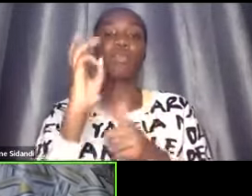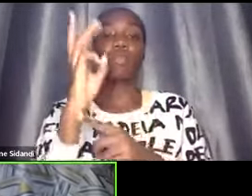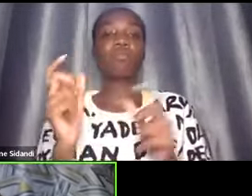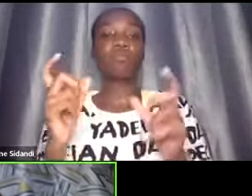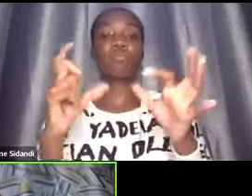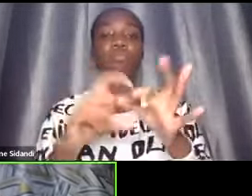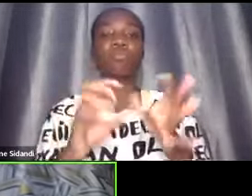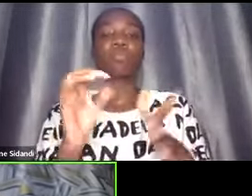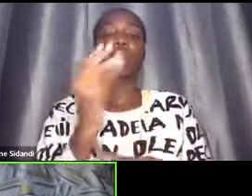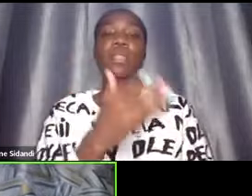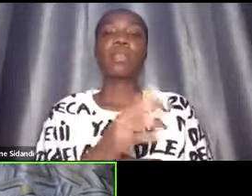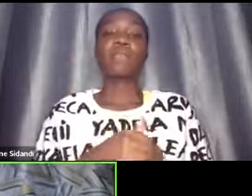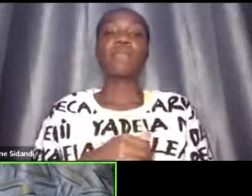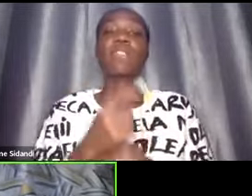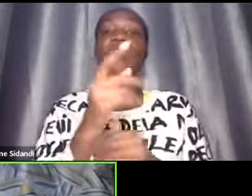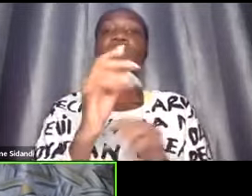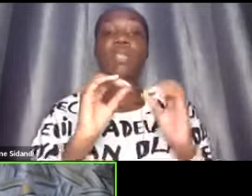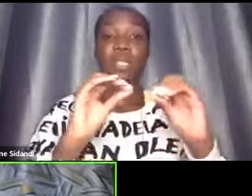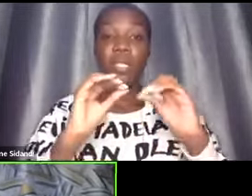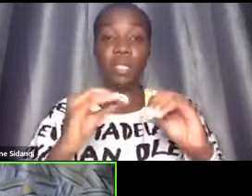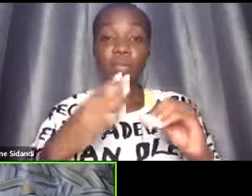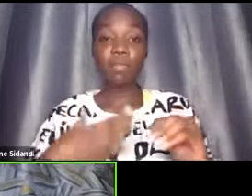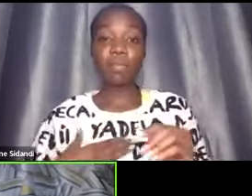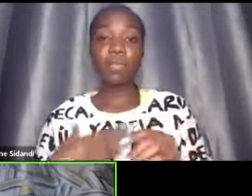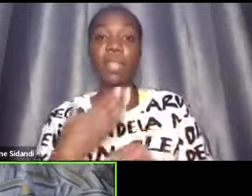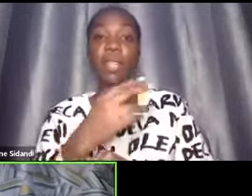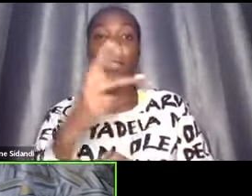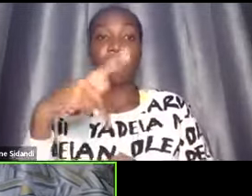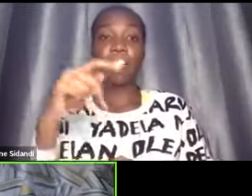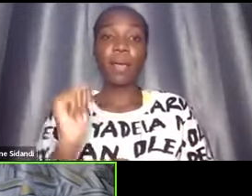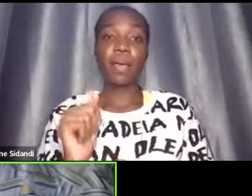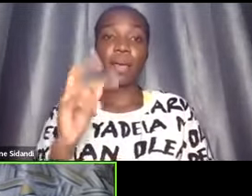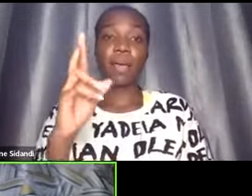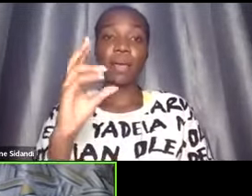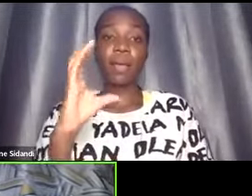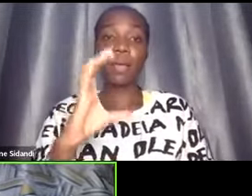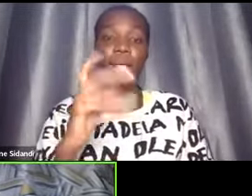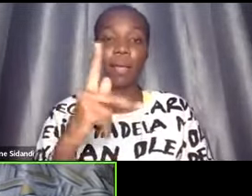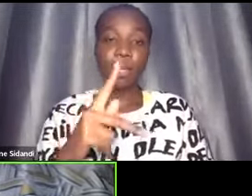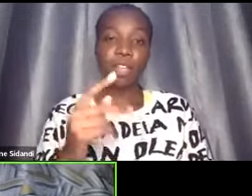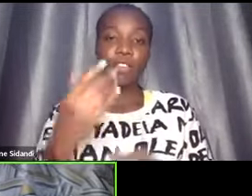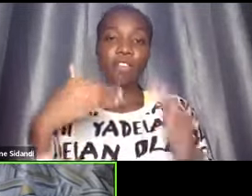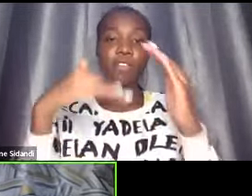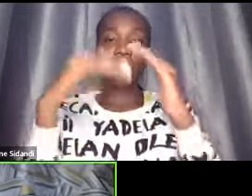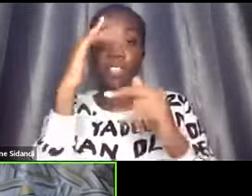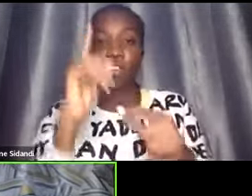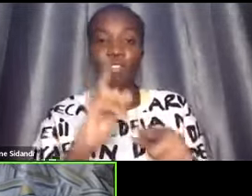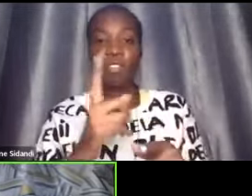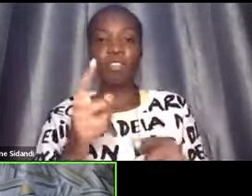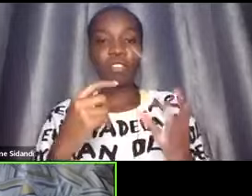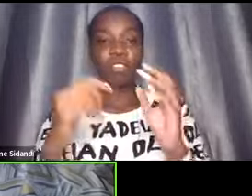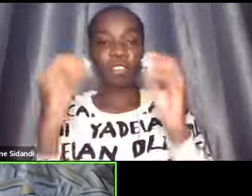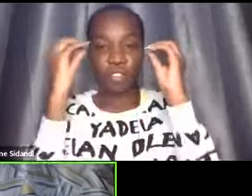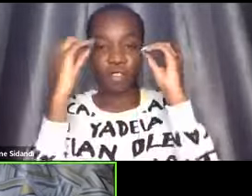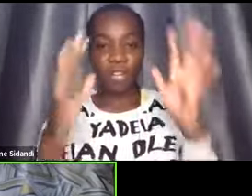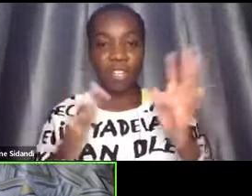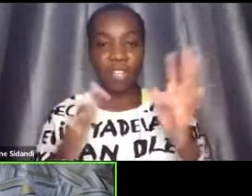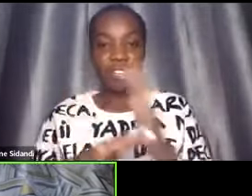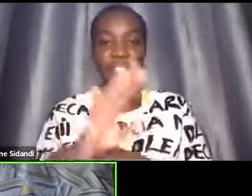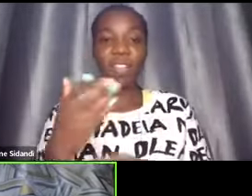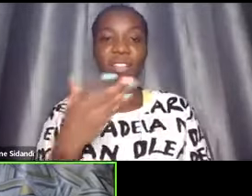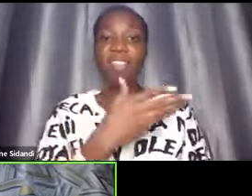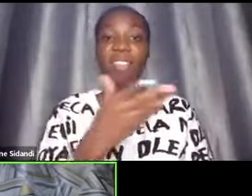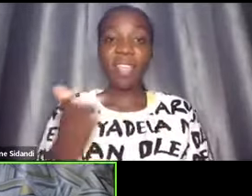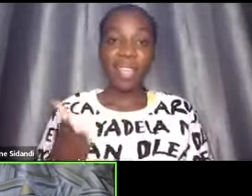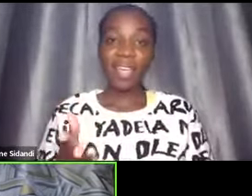somebody saying you taught me at Park University. So I guess some of your students are here, and I have seen a number of people